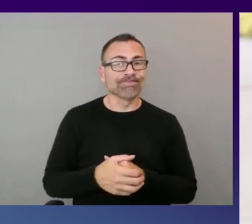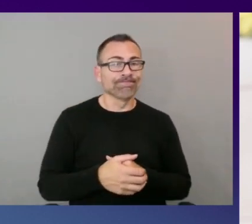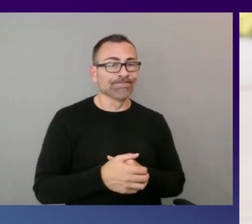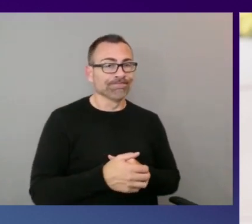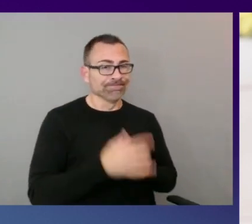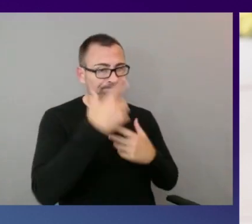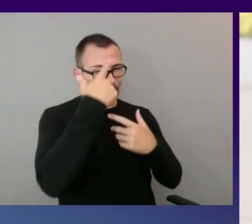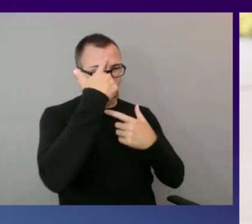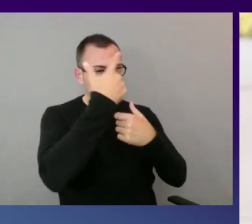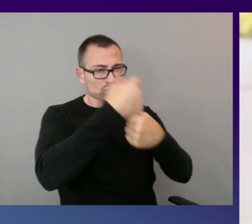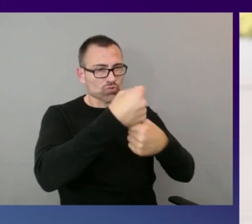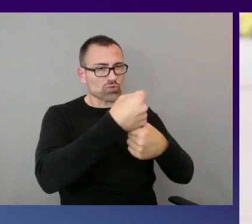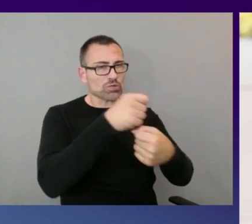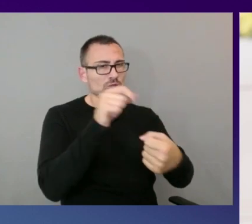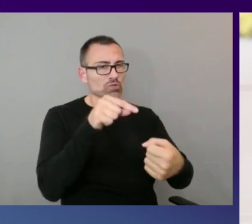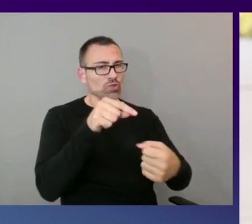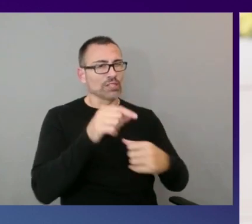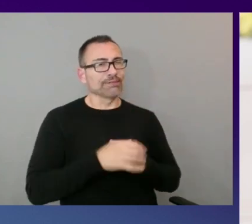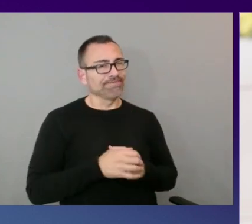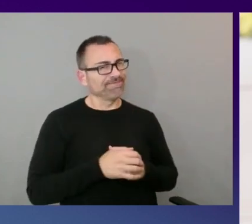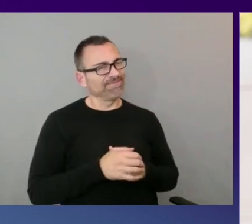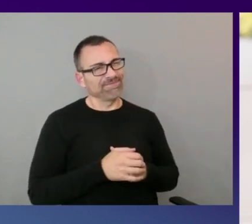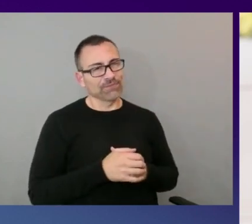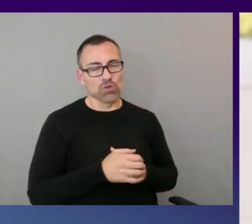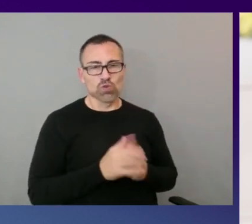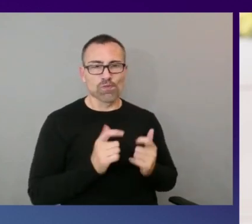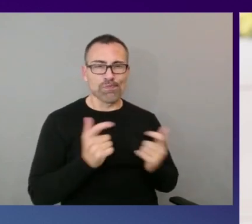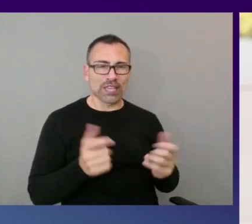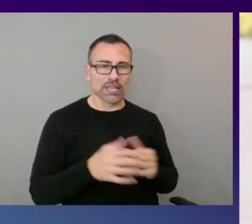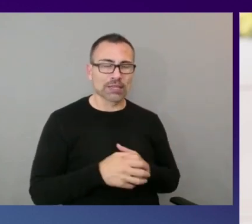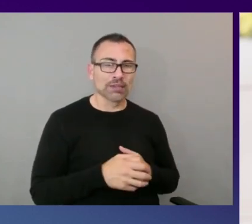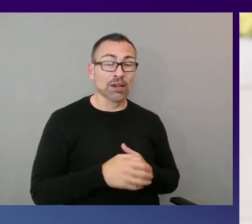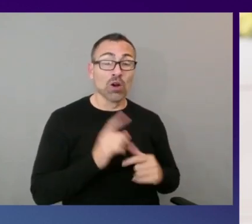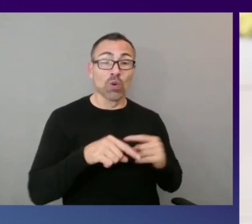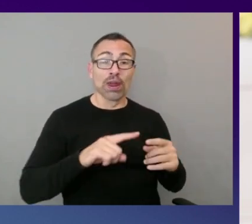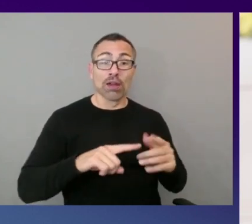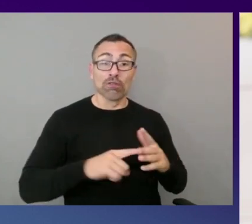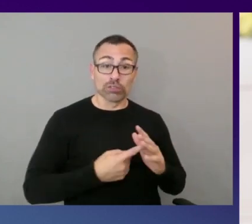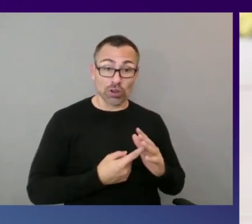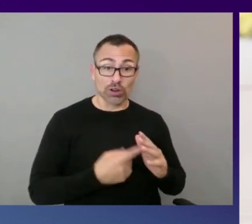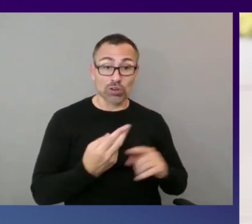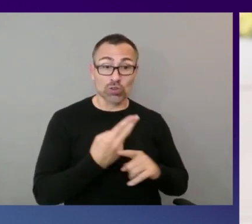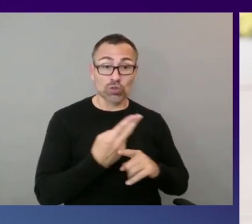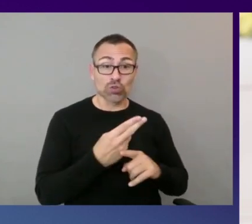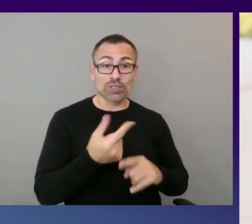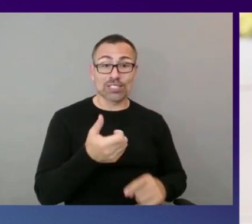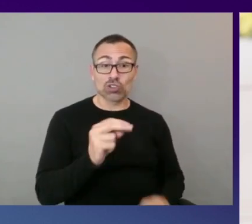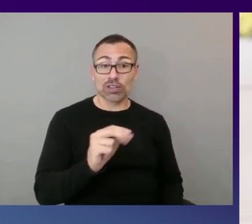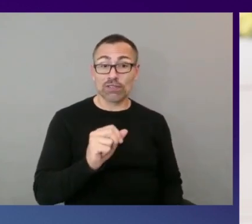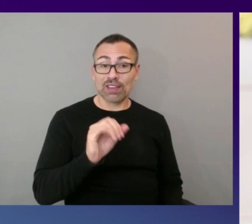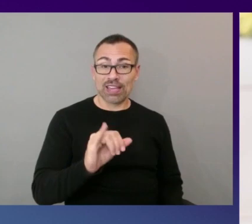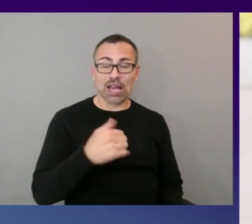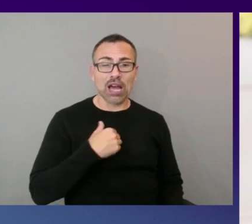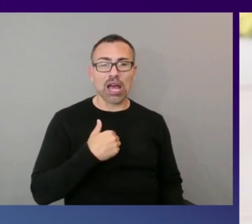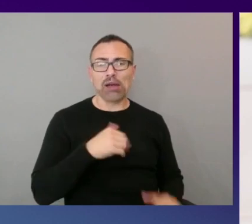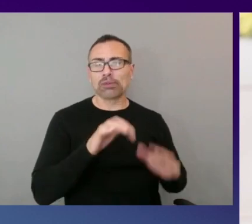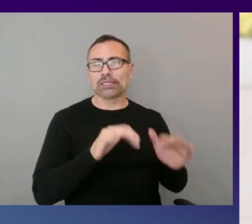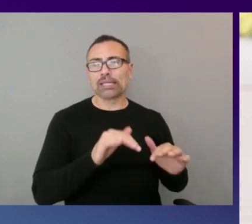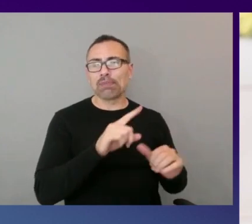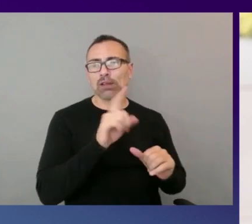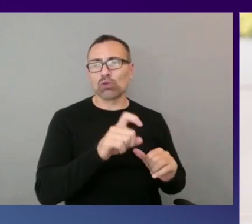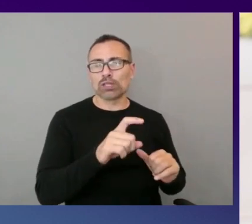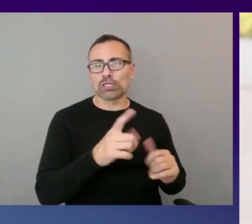started using some of the commercial generative AI tools, I would type in a question or a prompt and it come back with a